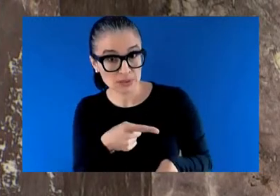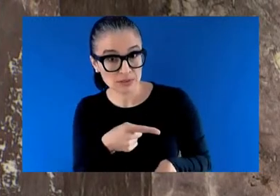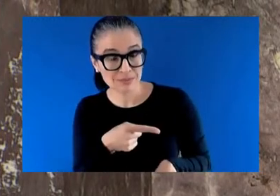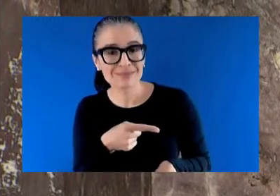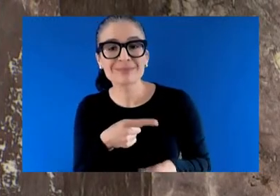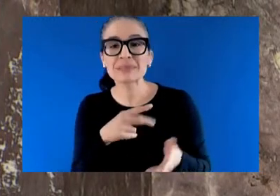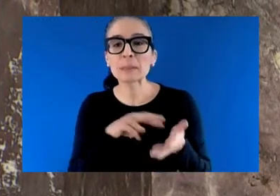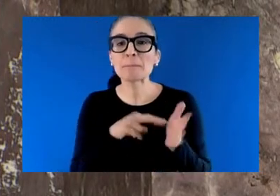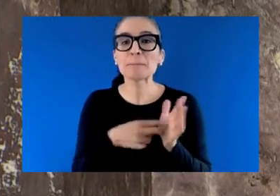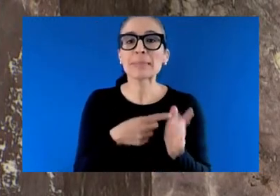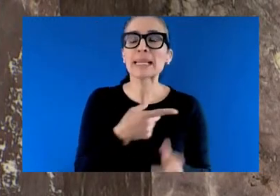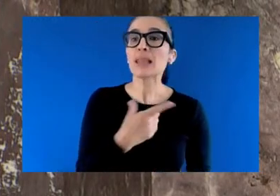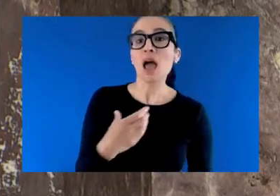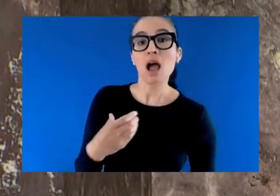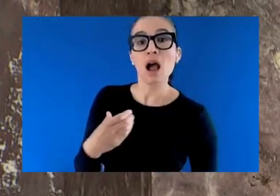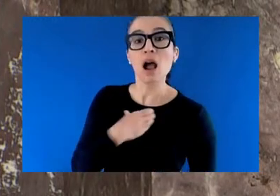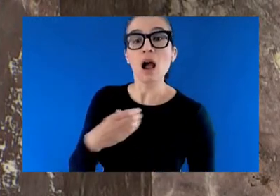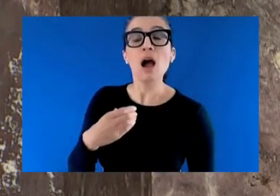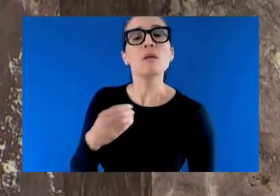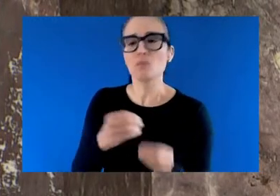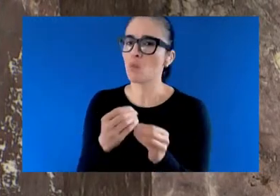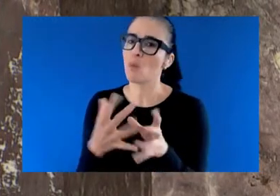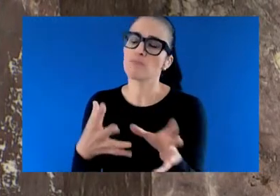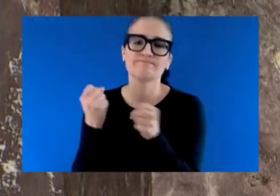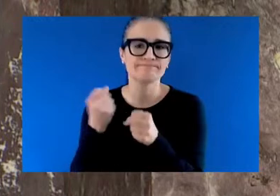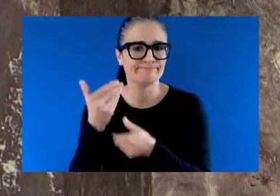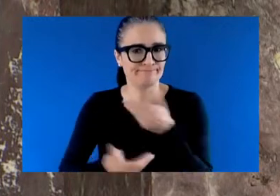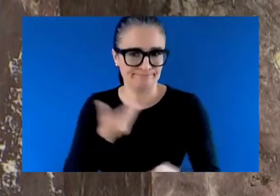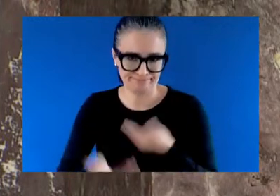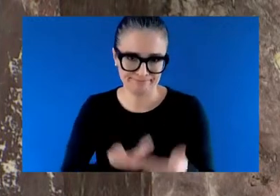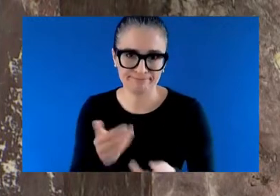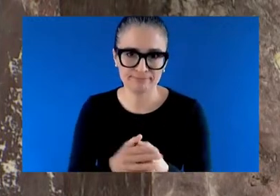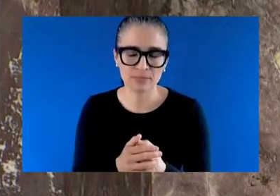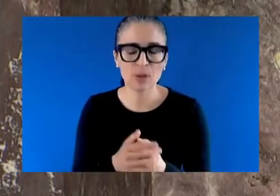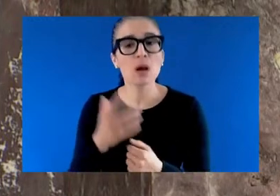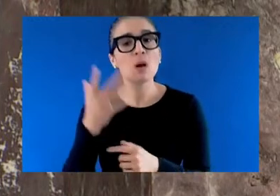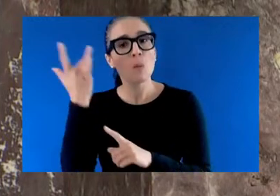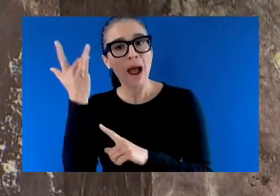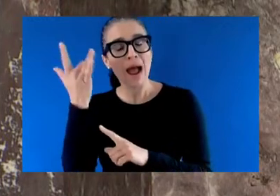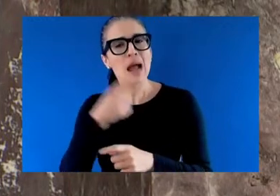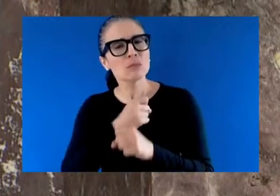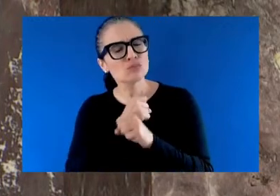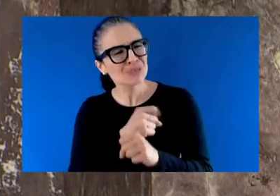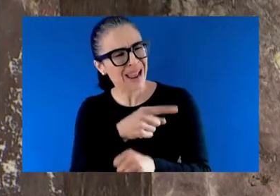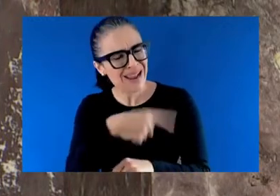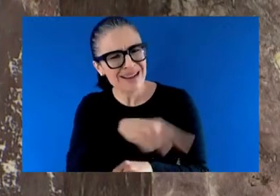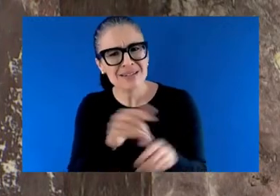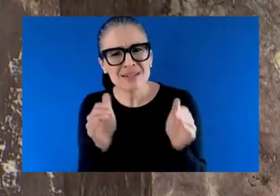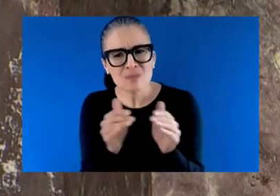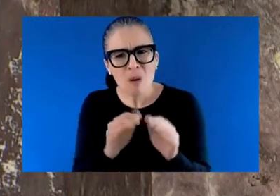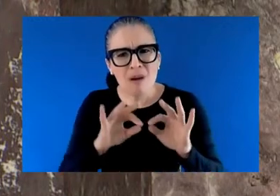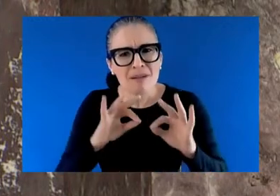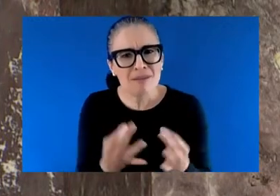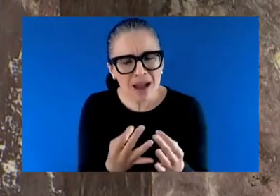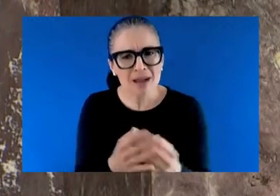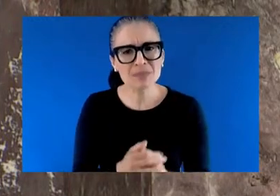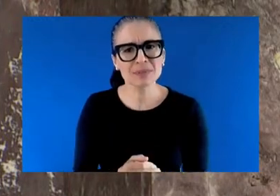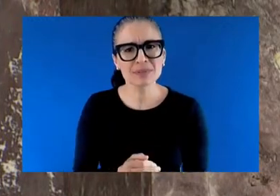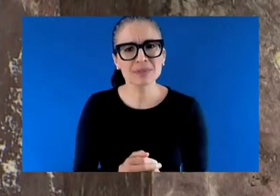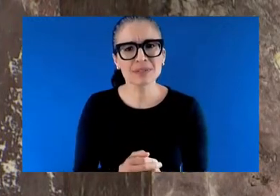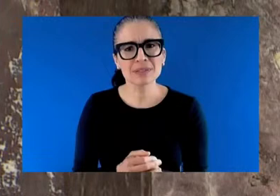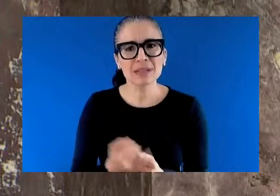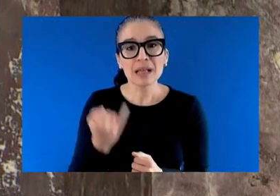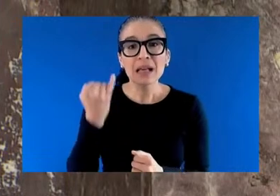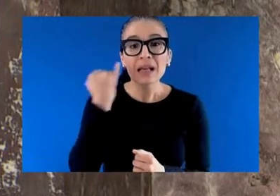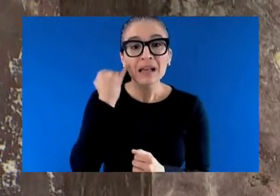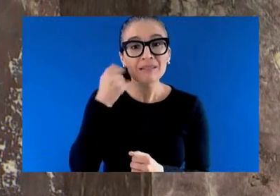protect growing families by restricting rent increases if a tenant adds a child under the age of 19 to their household. To address bad